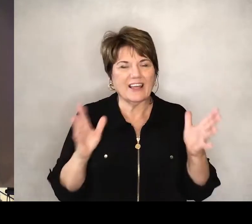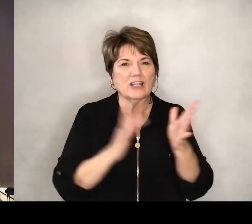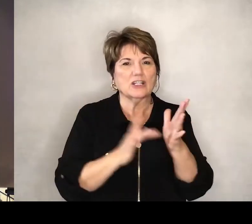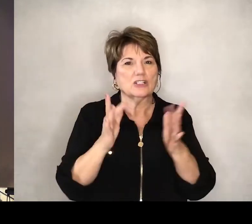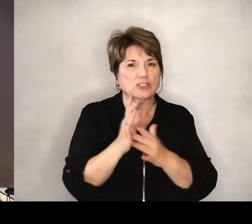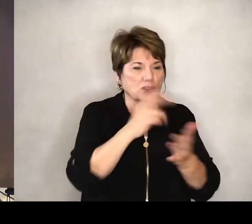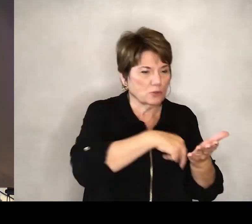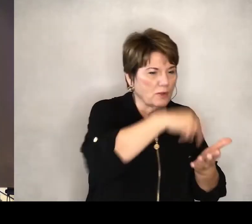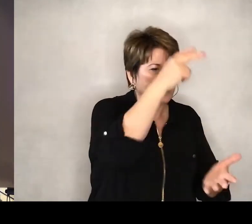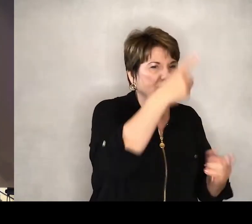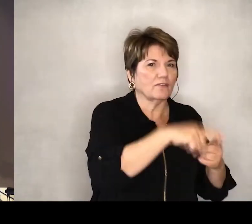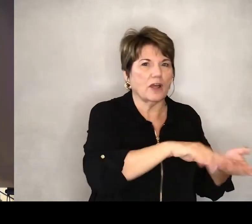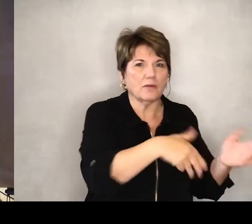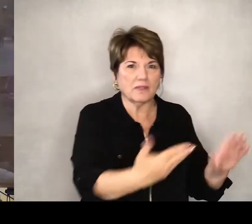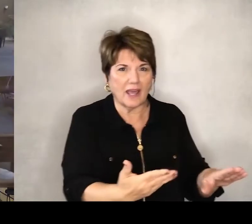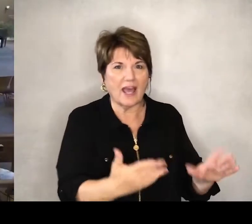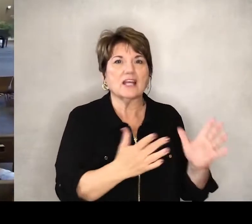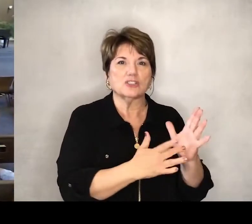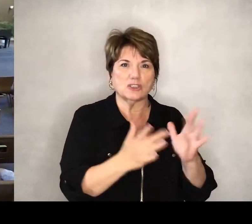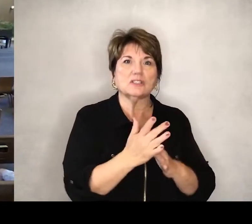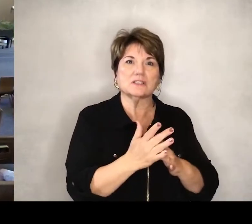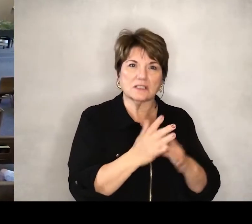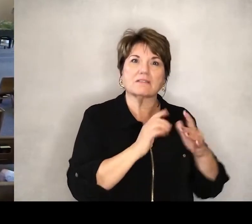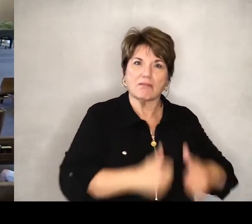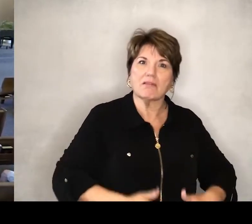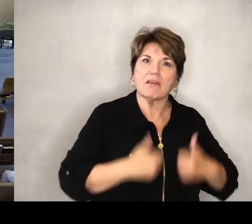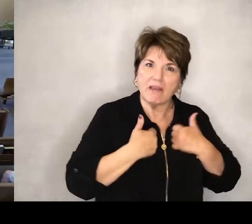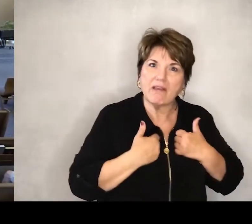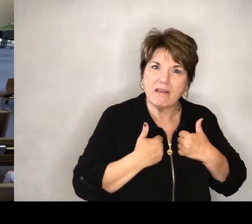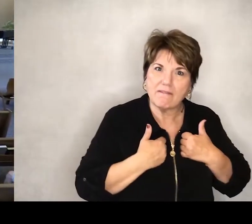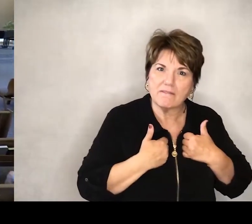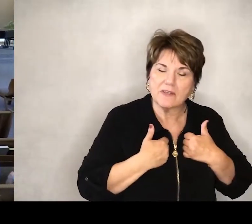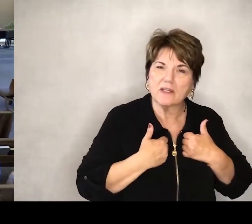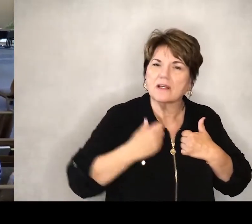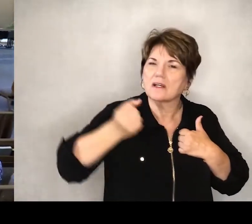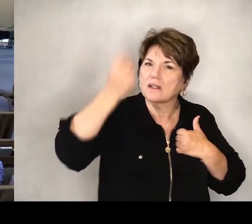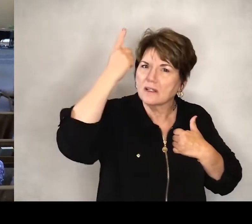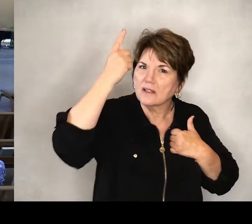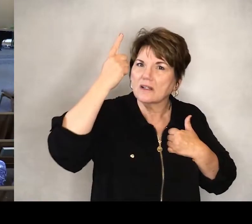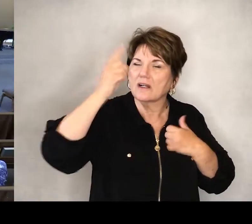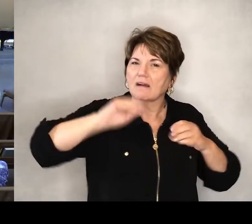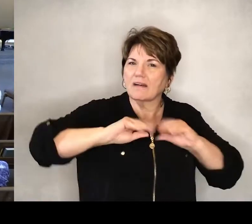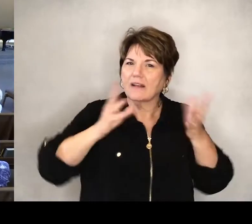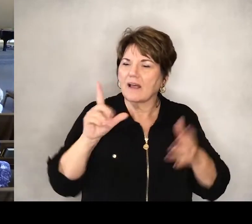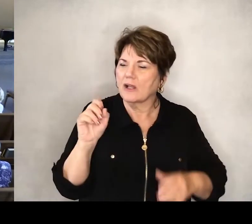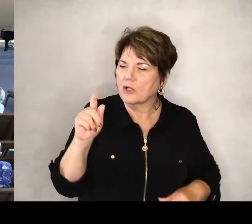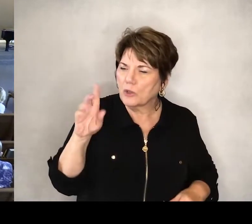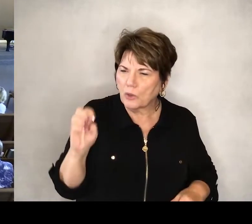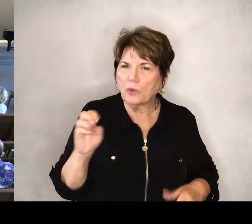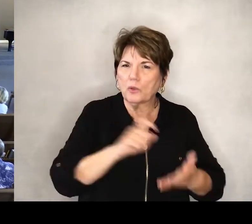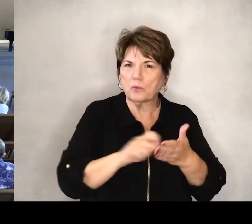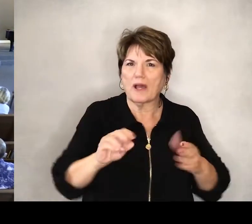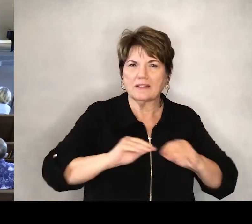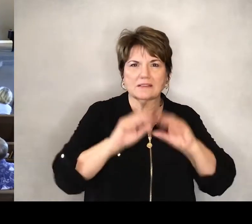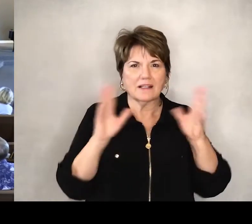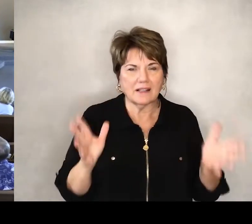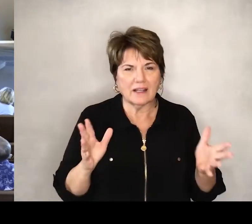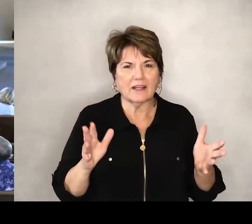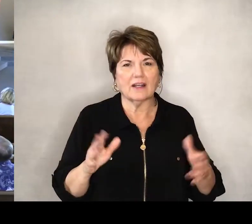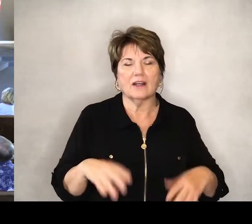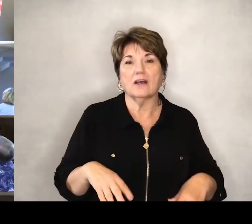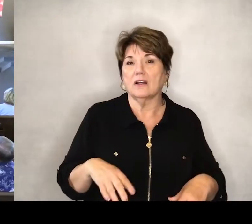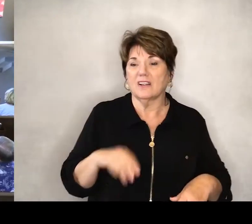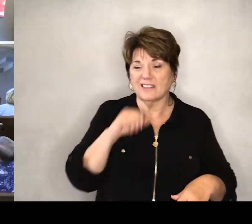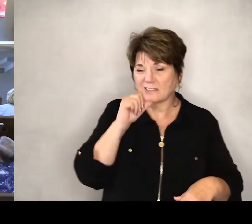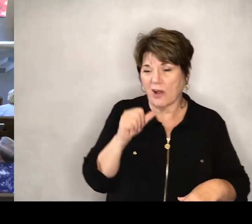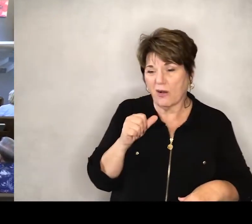dead means that he actually first lived. So we need to sort of make sure that that's clear. Luke wants to make that very clear. And don't take it from his